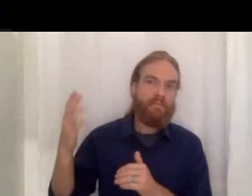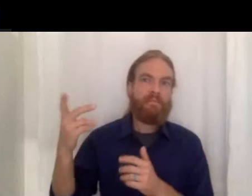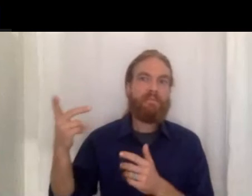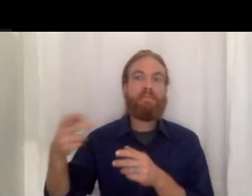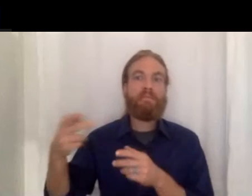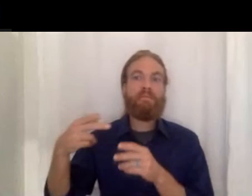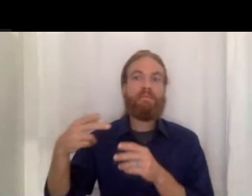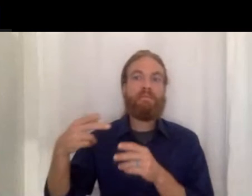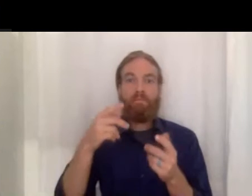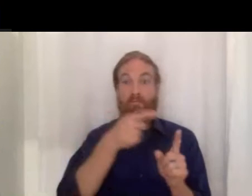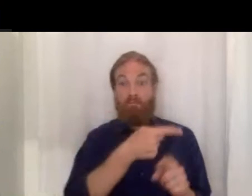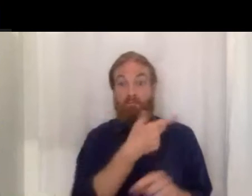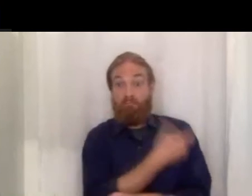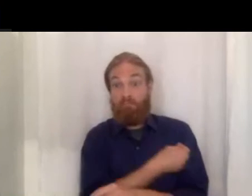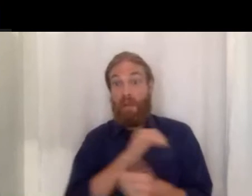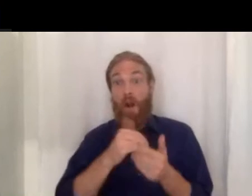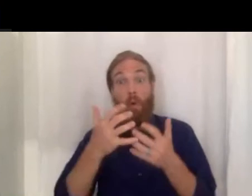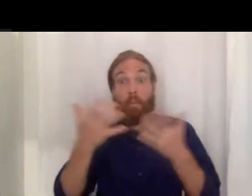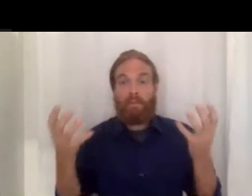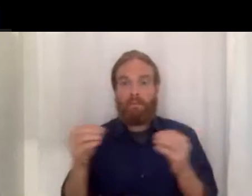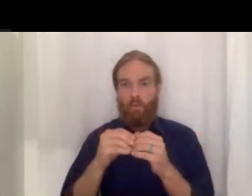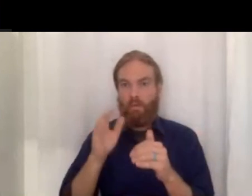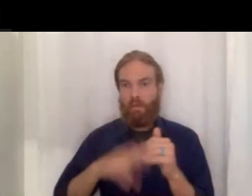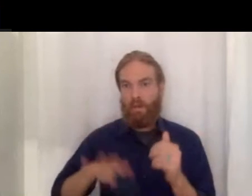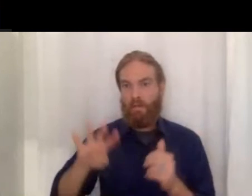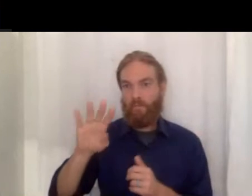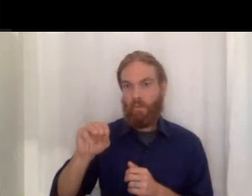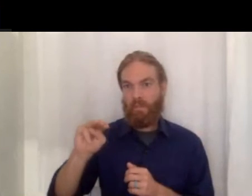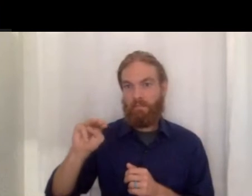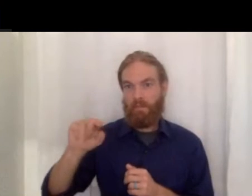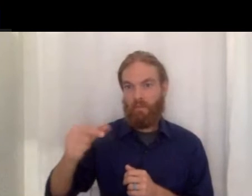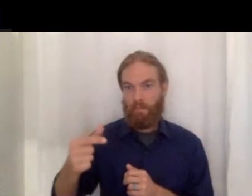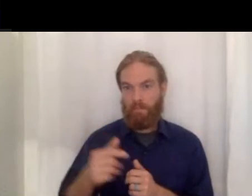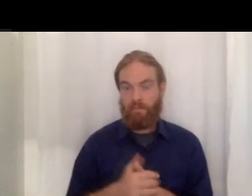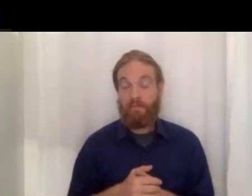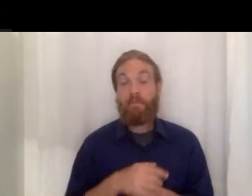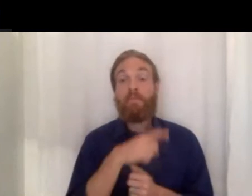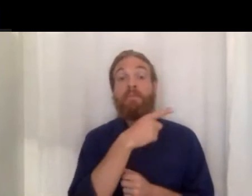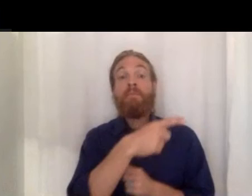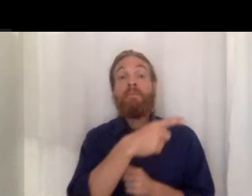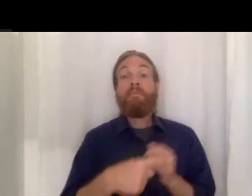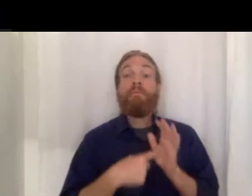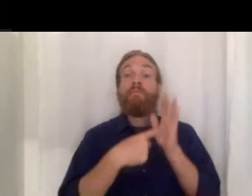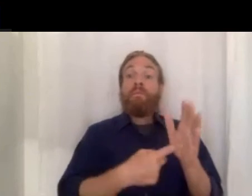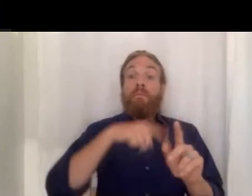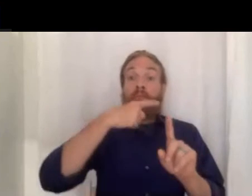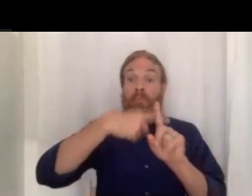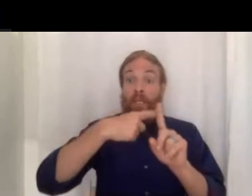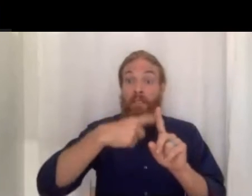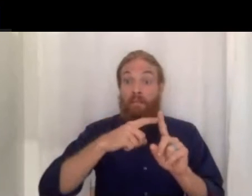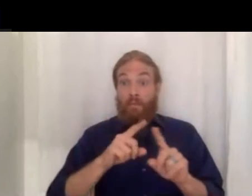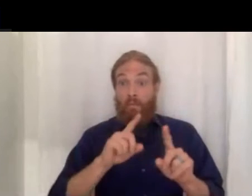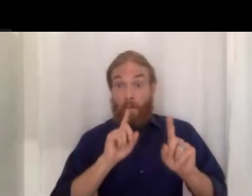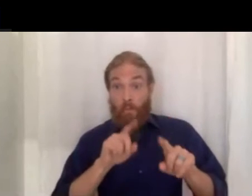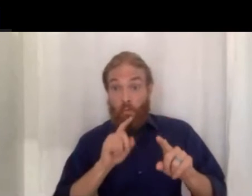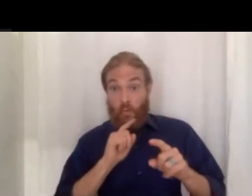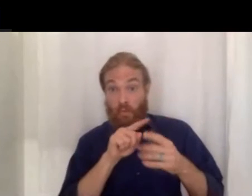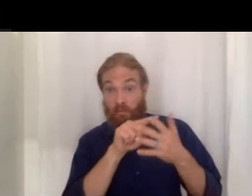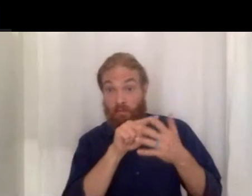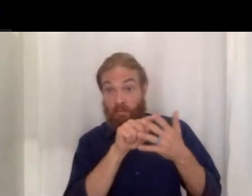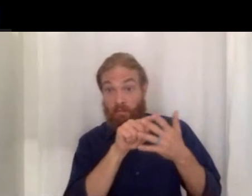direct viral testing and high risk for progressing to severe disease or hospitalization. And it requires